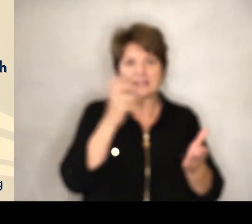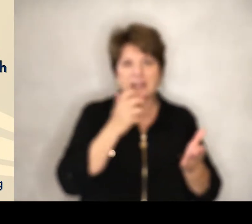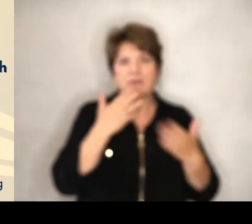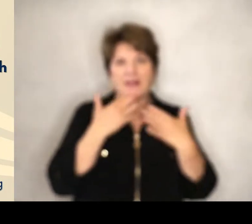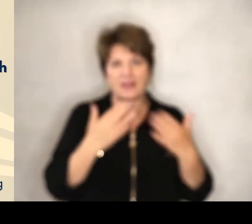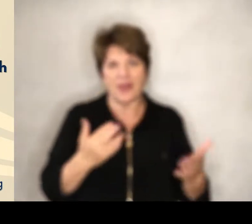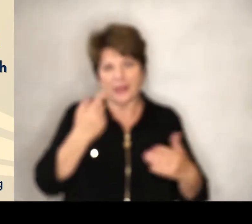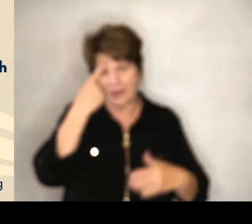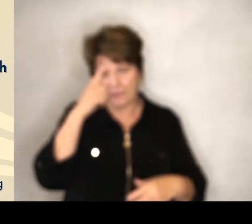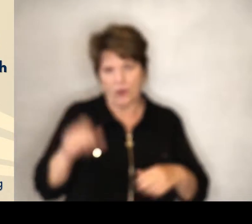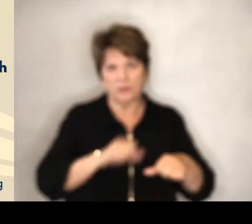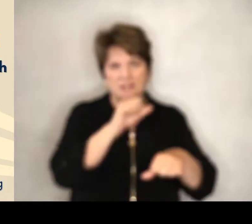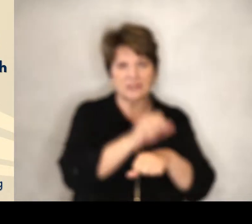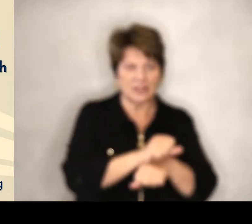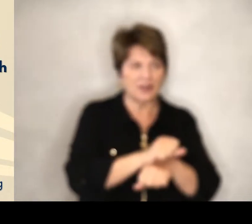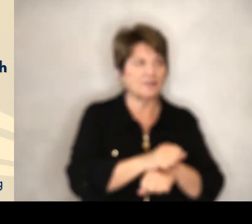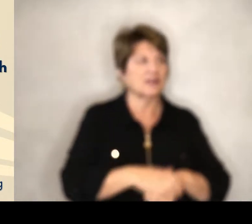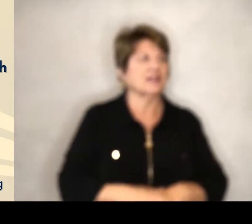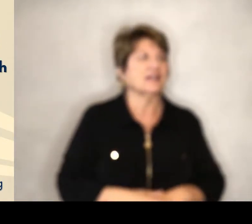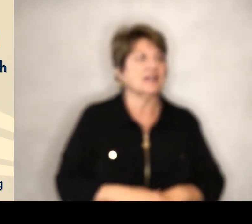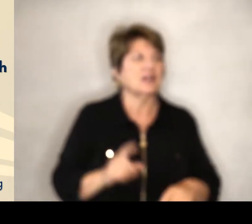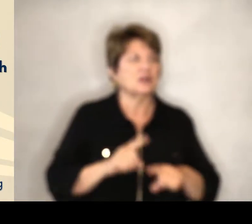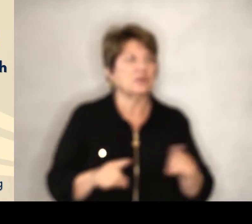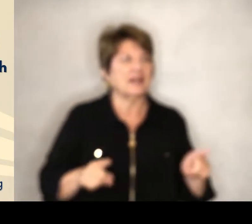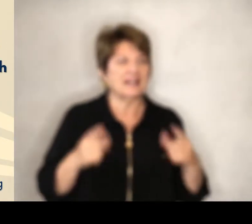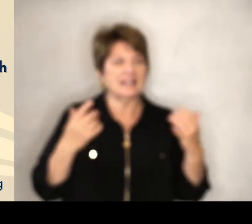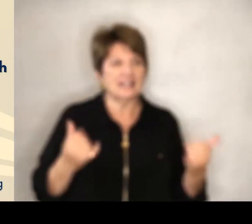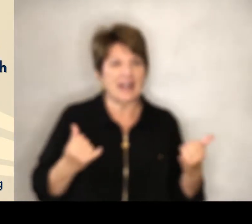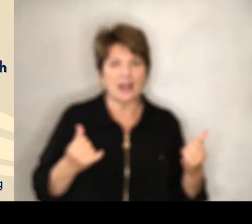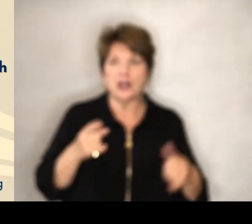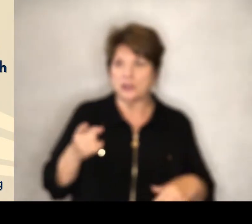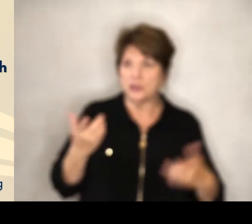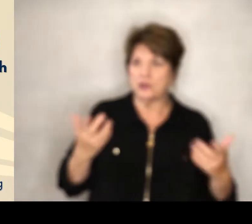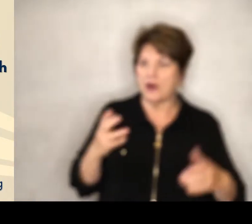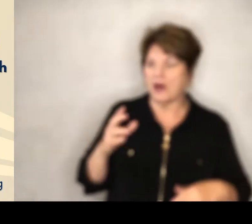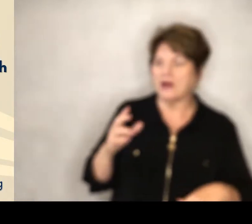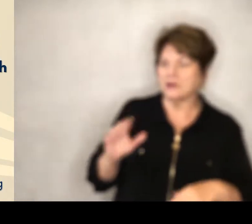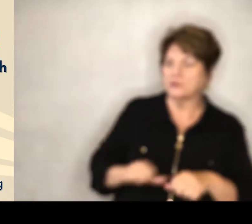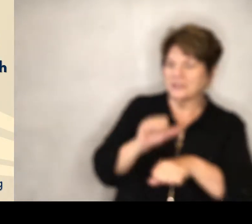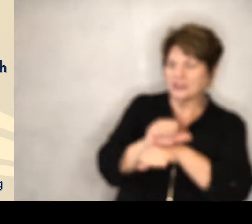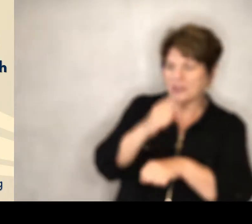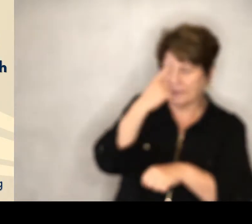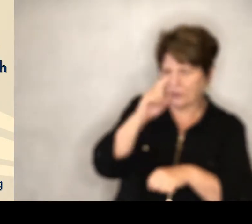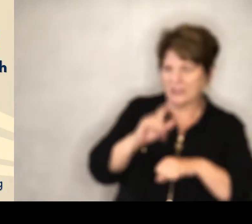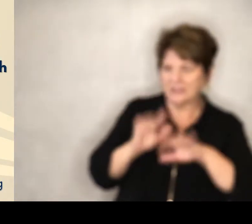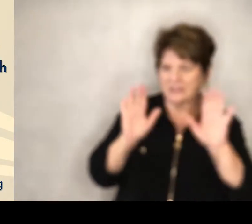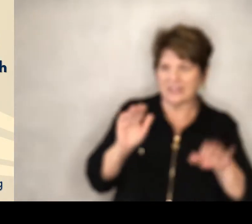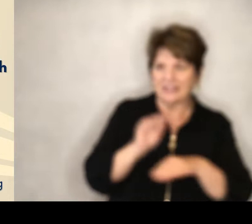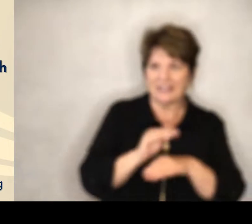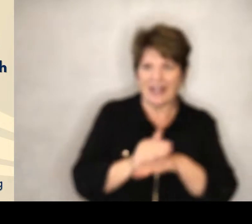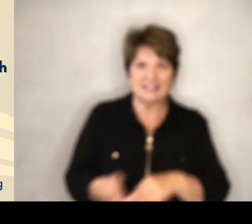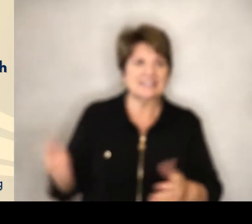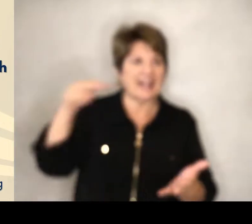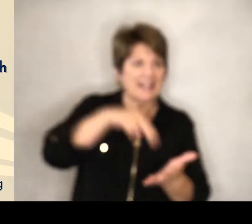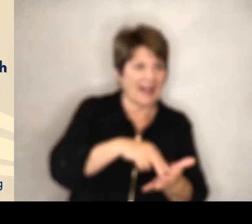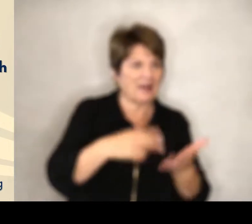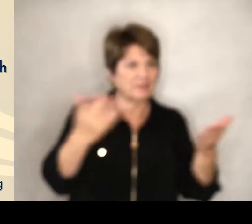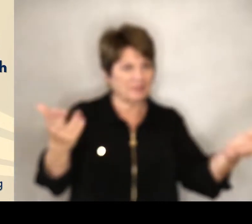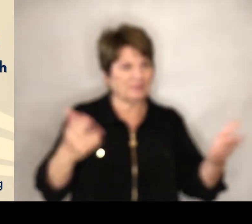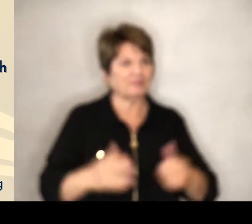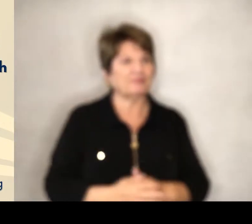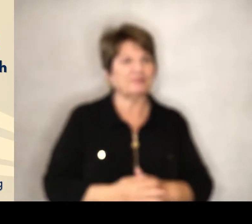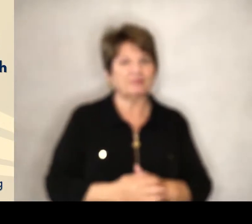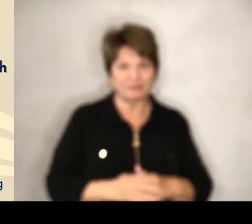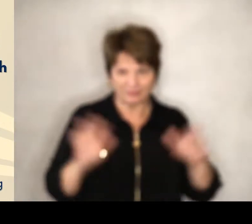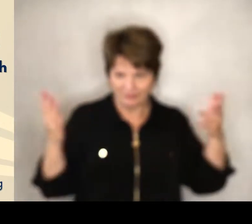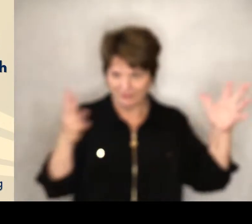you for RSVPing. Okay, but so we're doing things a little bit differently this time, yeah. Right? So if you've RSVP'd to go to Sunday Supper tonight, go ahead and stand up.